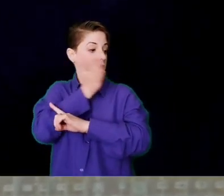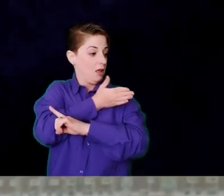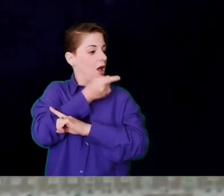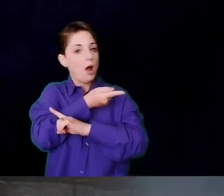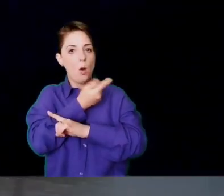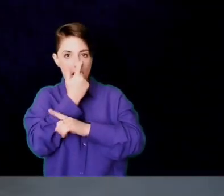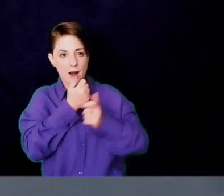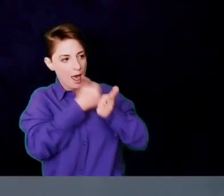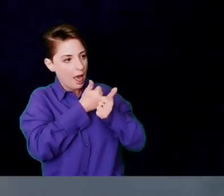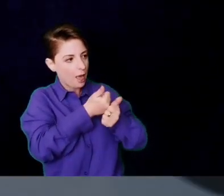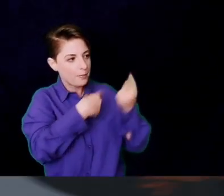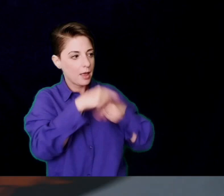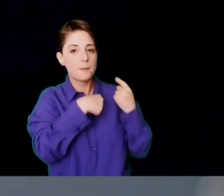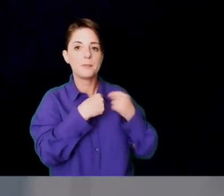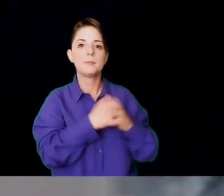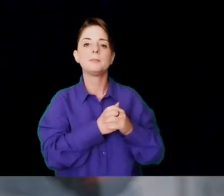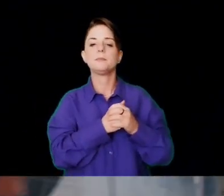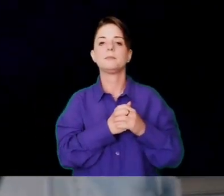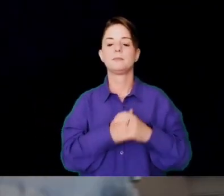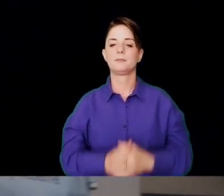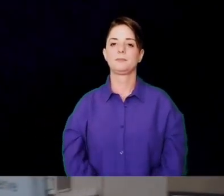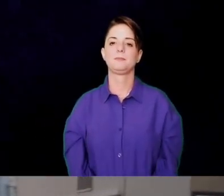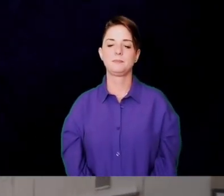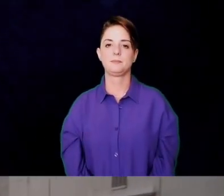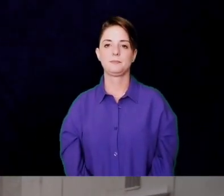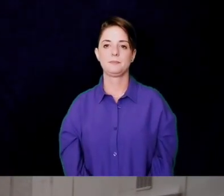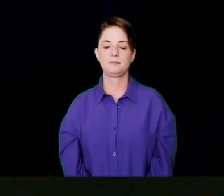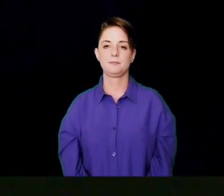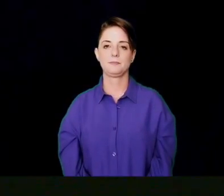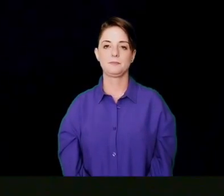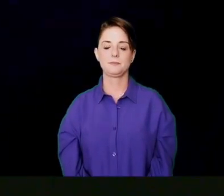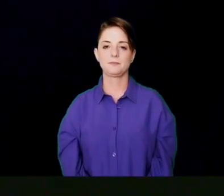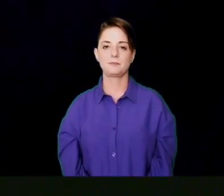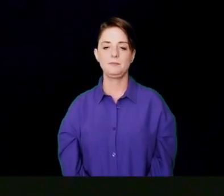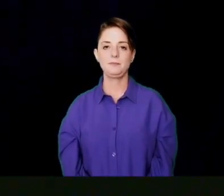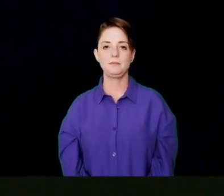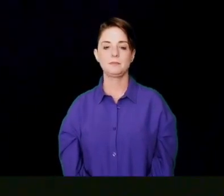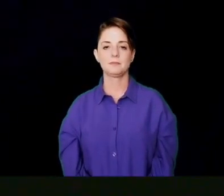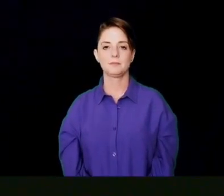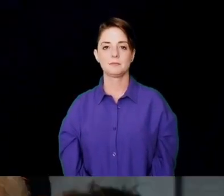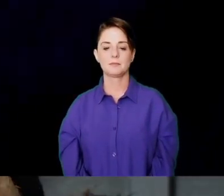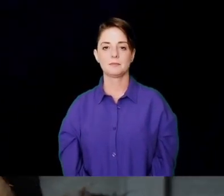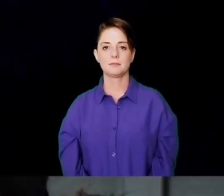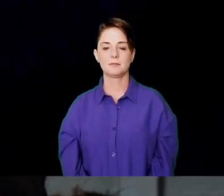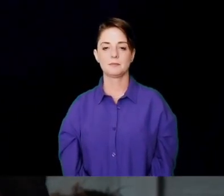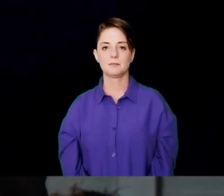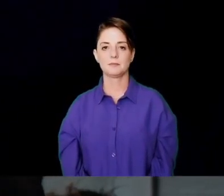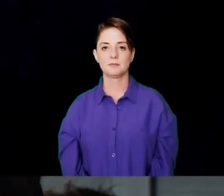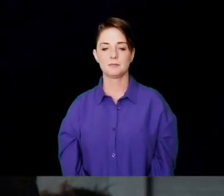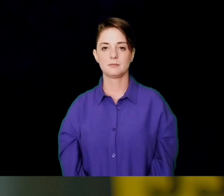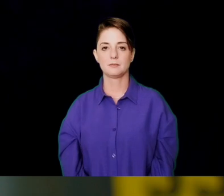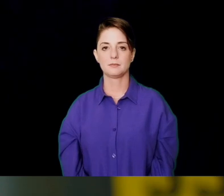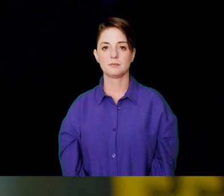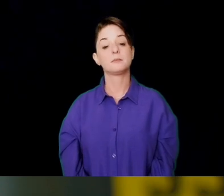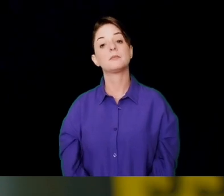some pointers. He comes up here 3 times a week, he sends us a text on our phone, and he asks us whether we've got any fish to take down to